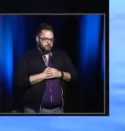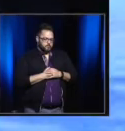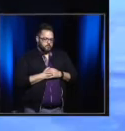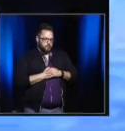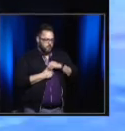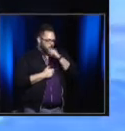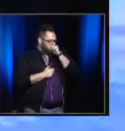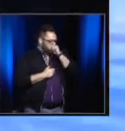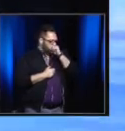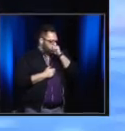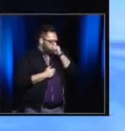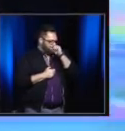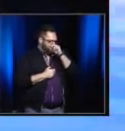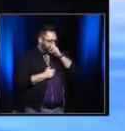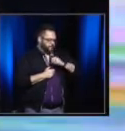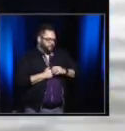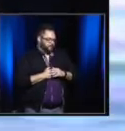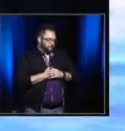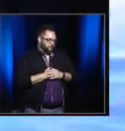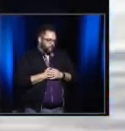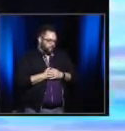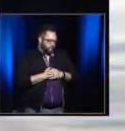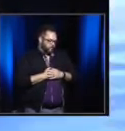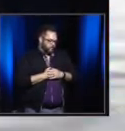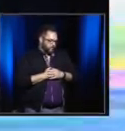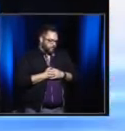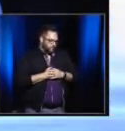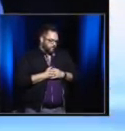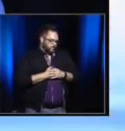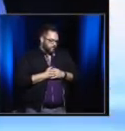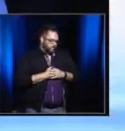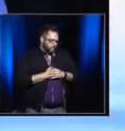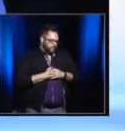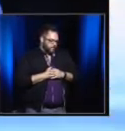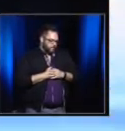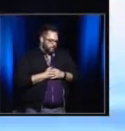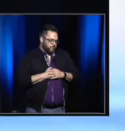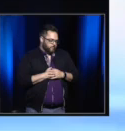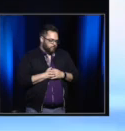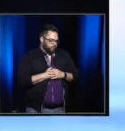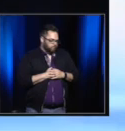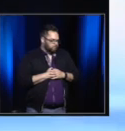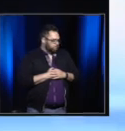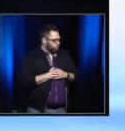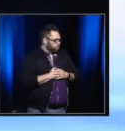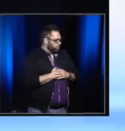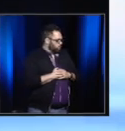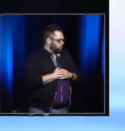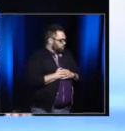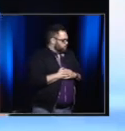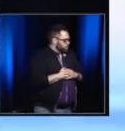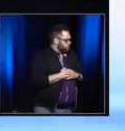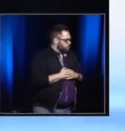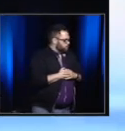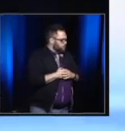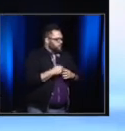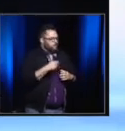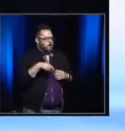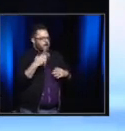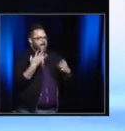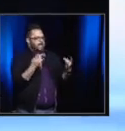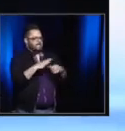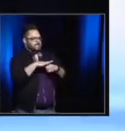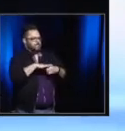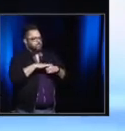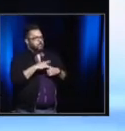got reinforcements, huh? This is like science fiction. So the science fiction comment was because I